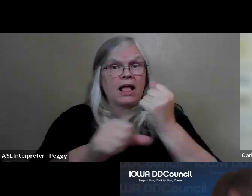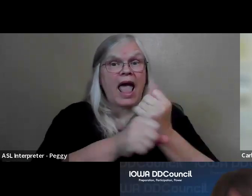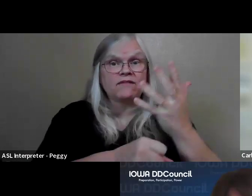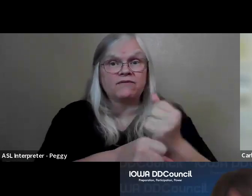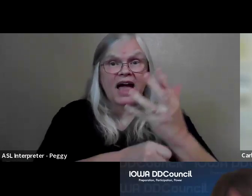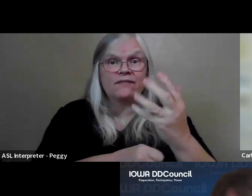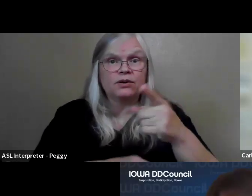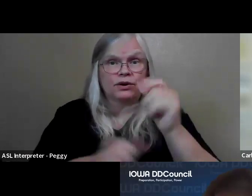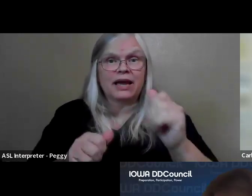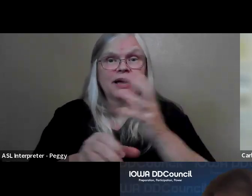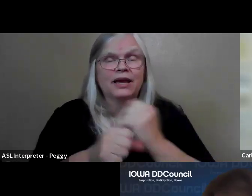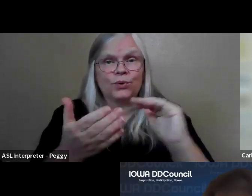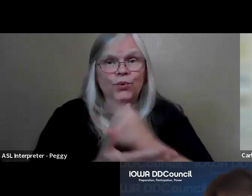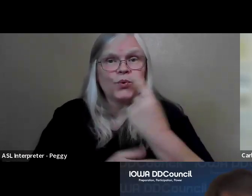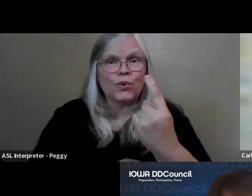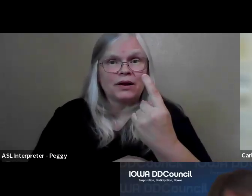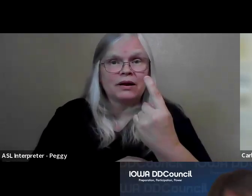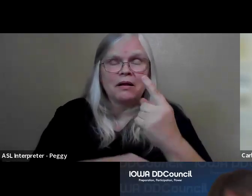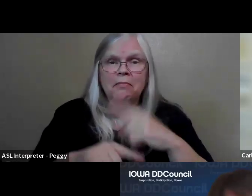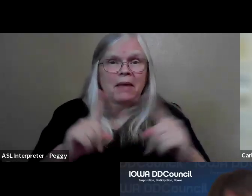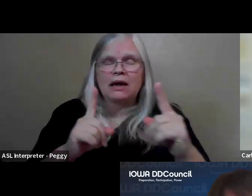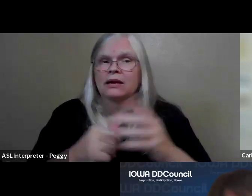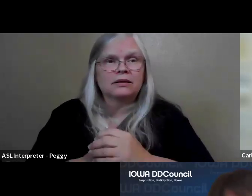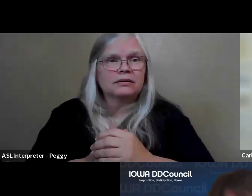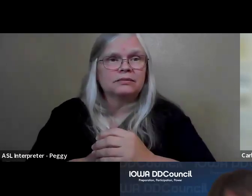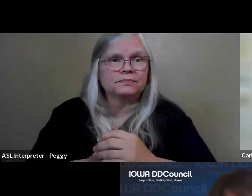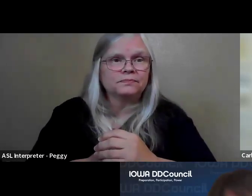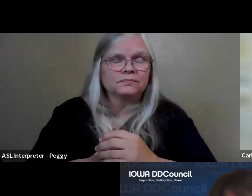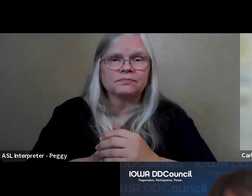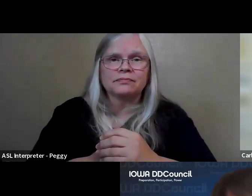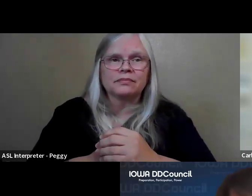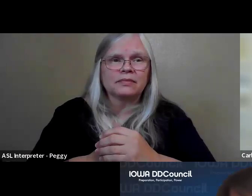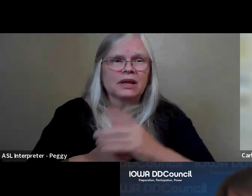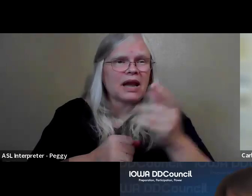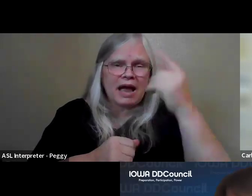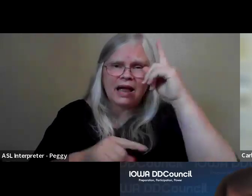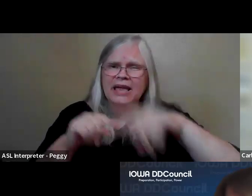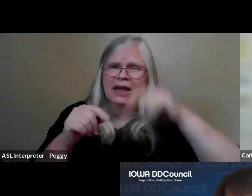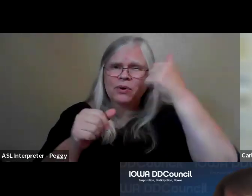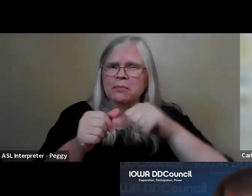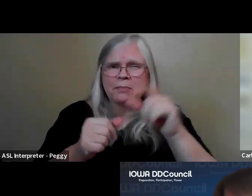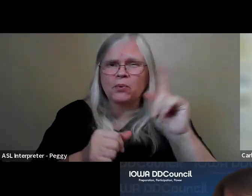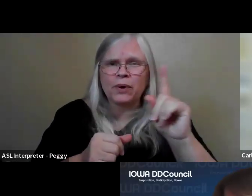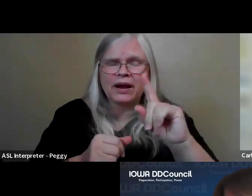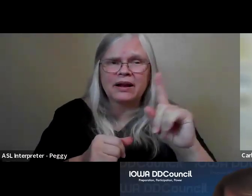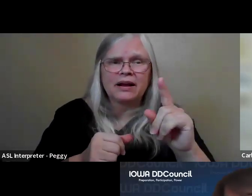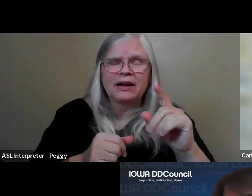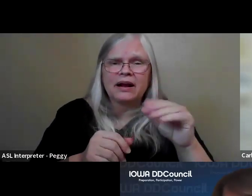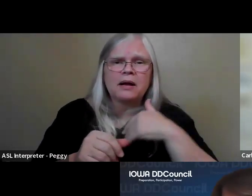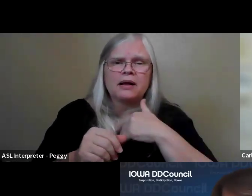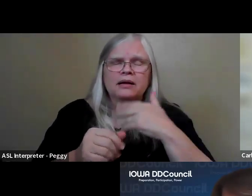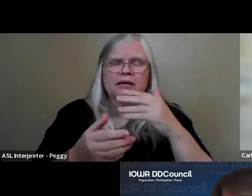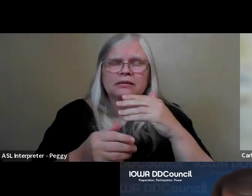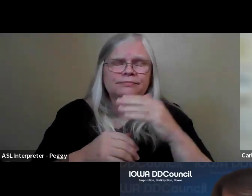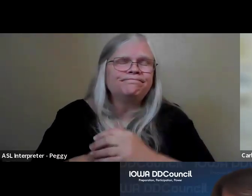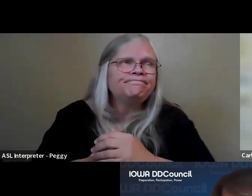but I don't know. I heard it somewhere. I can't remember where. I've heard a lot of stuff,